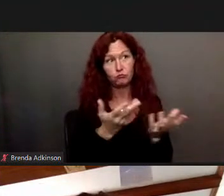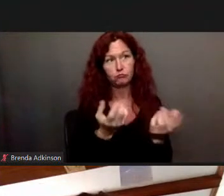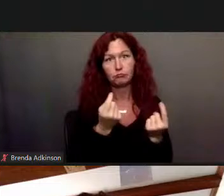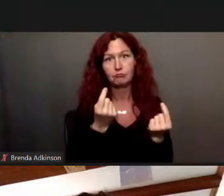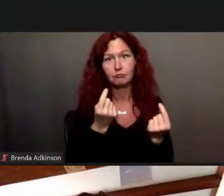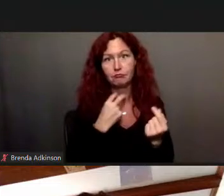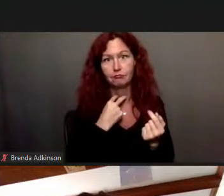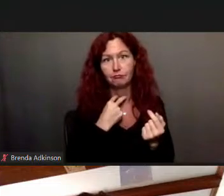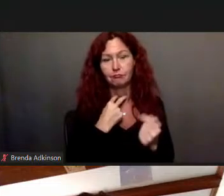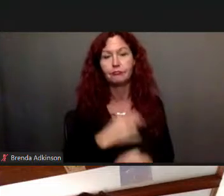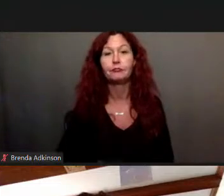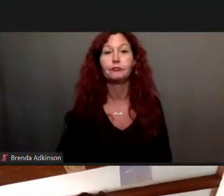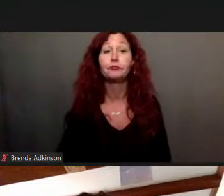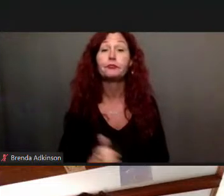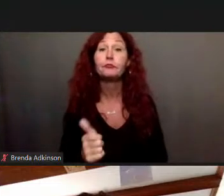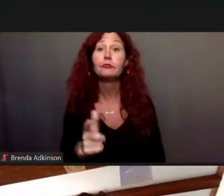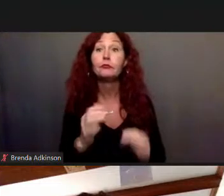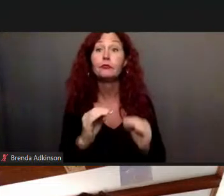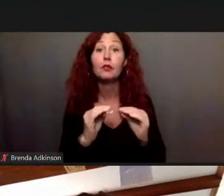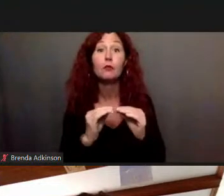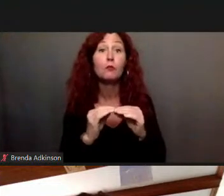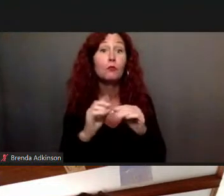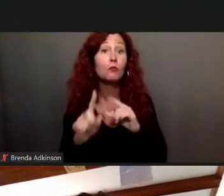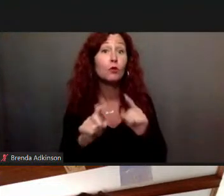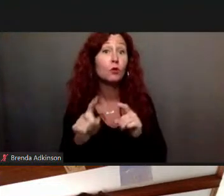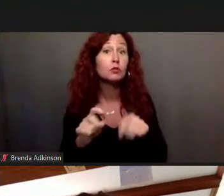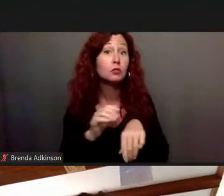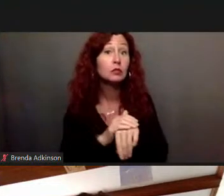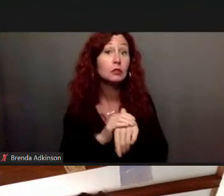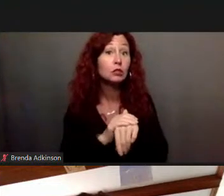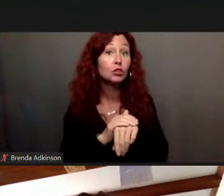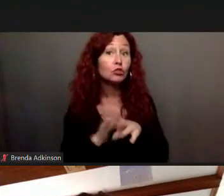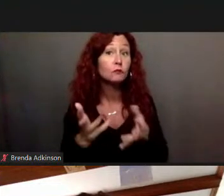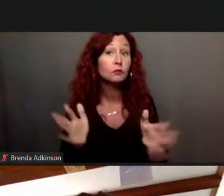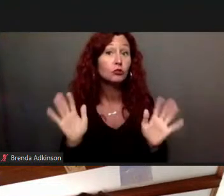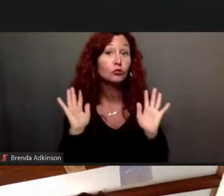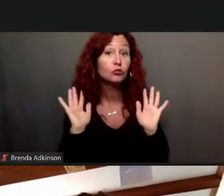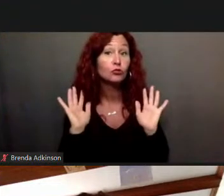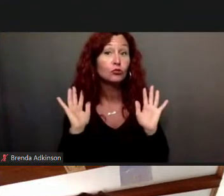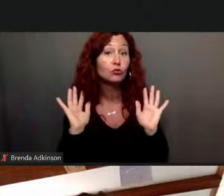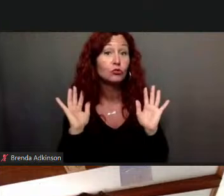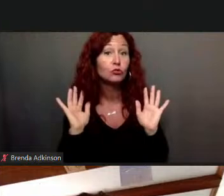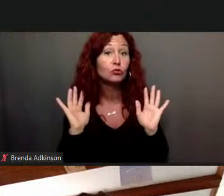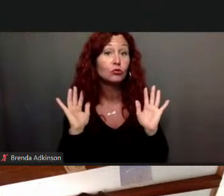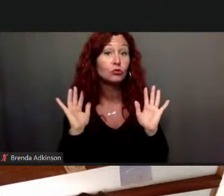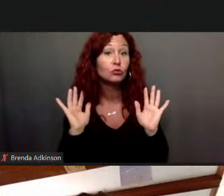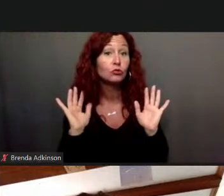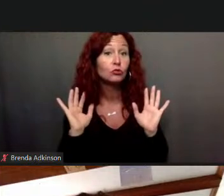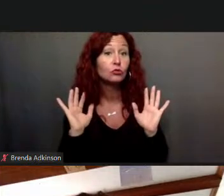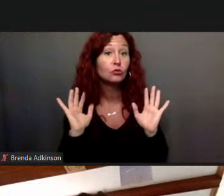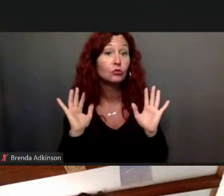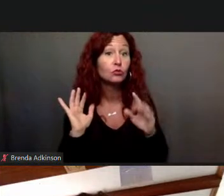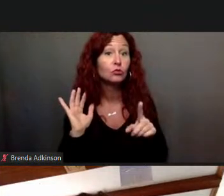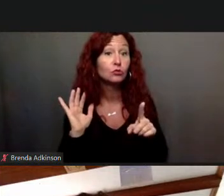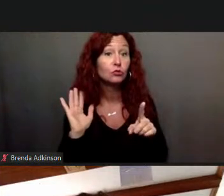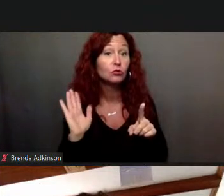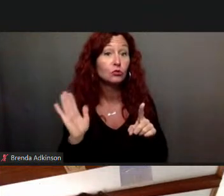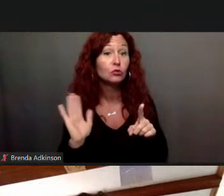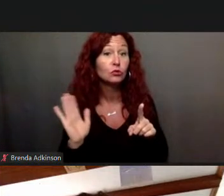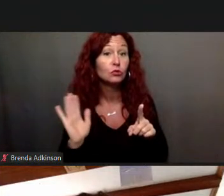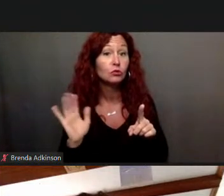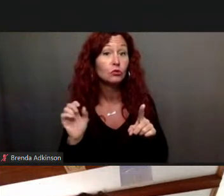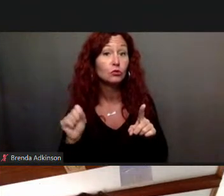Okay, anybody else have a question in English before we move on to Spanish? Yeah. Hello. Hey,